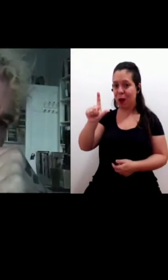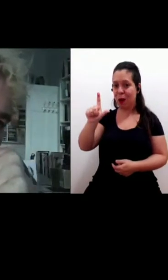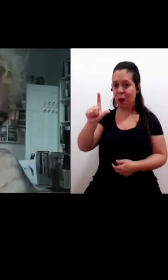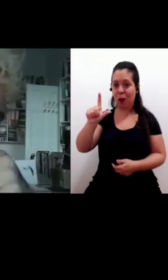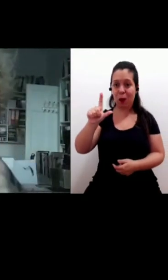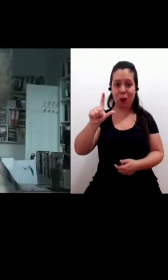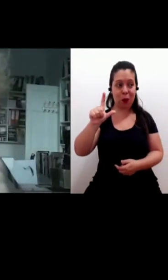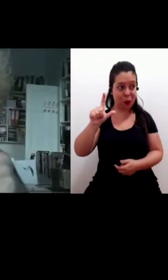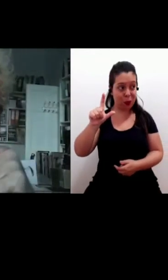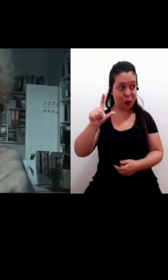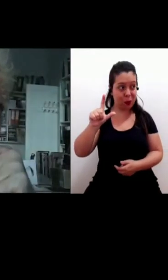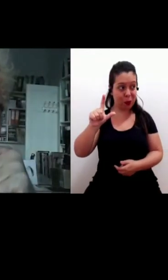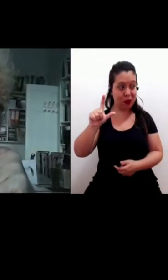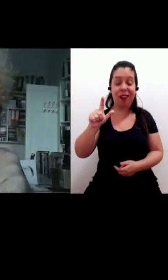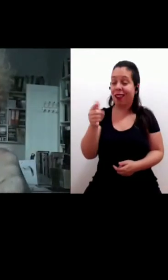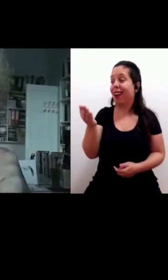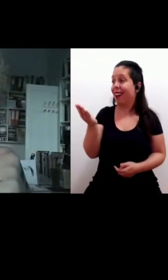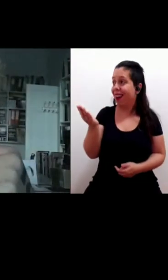Well,